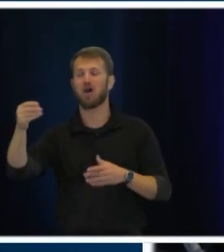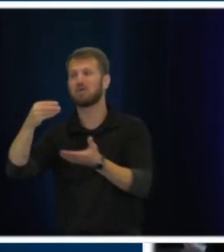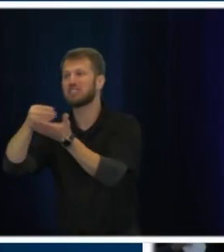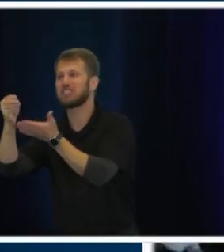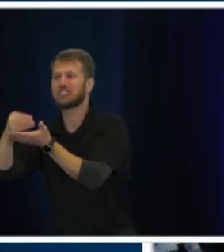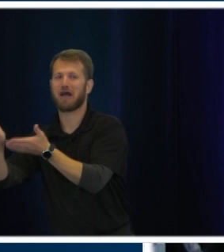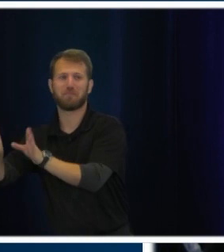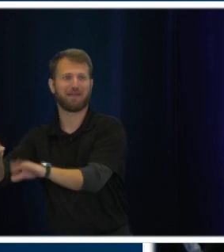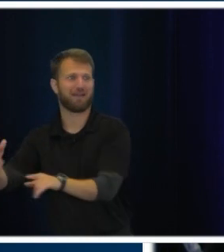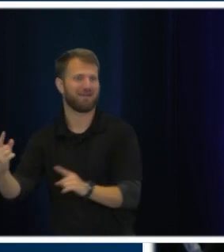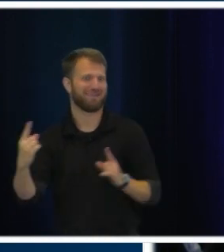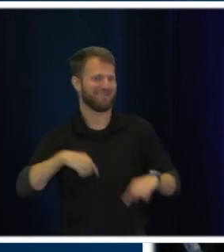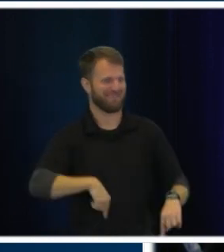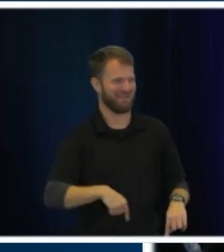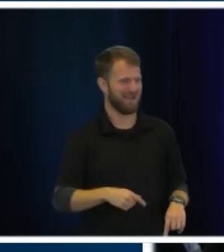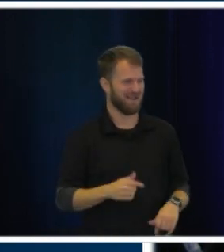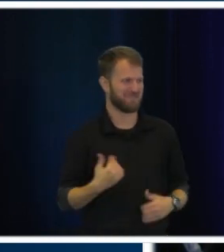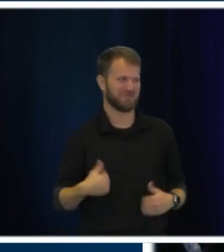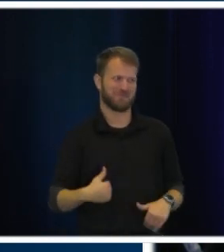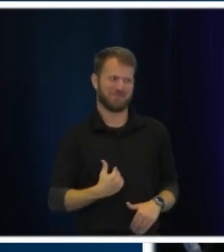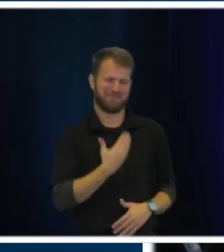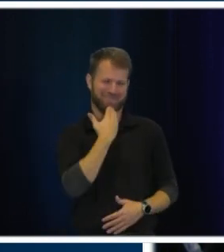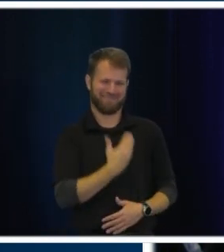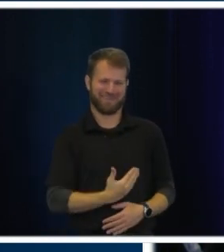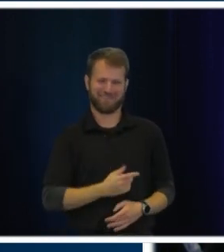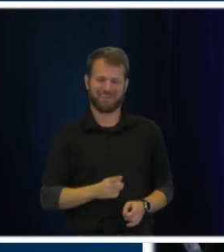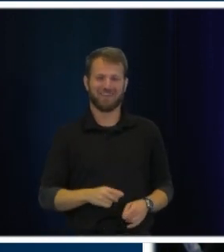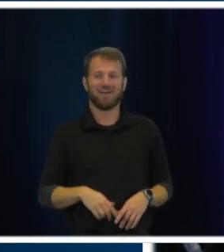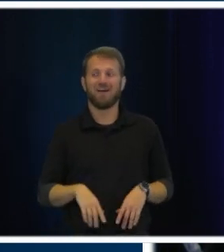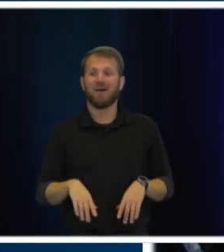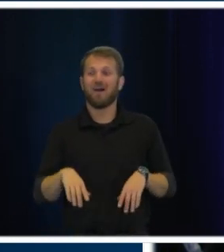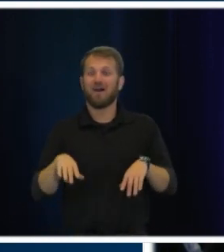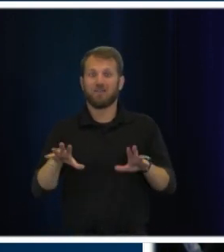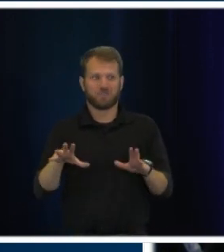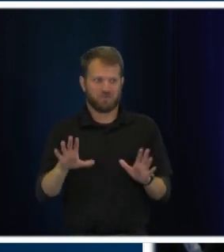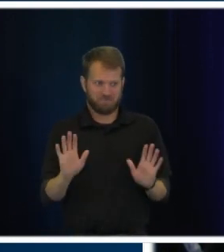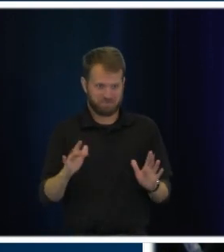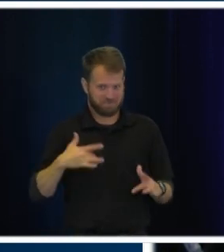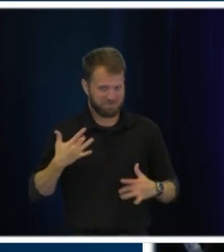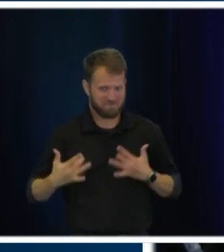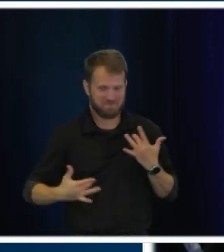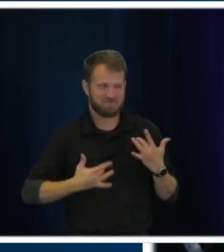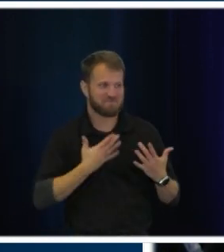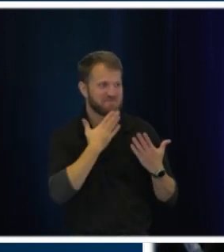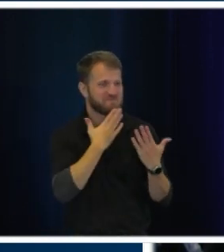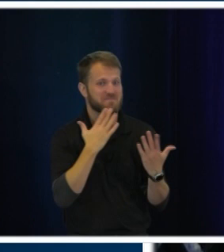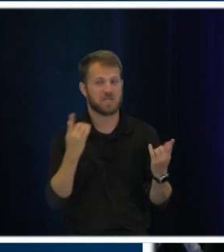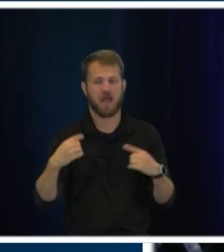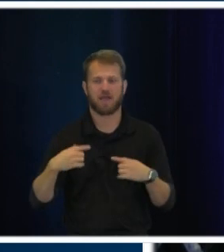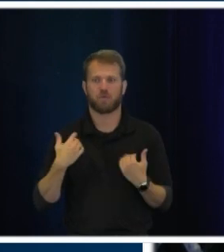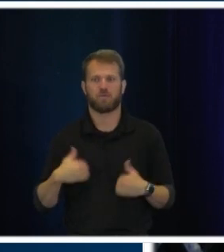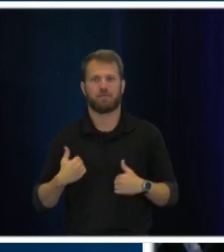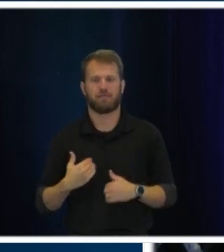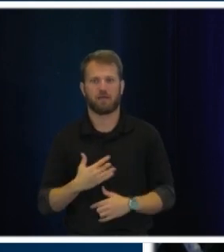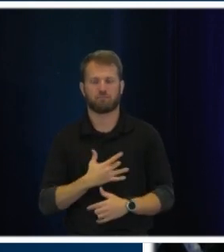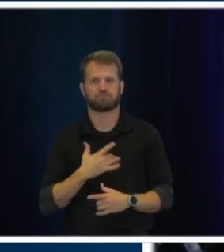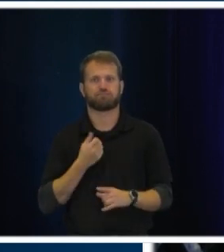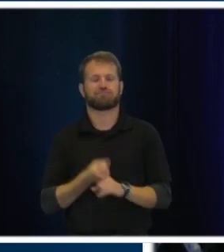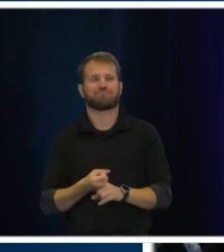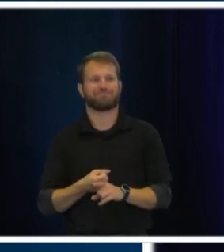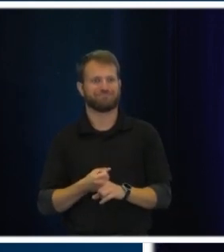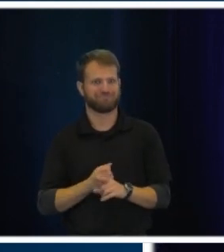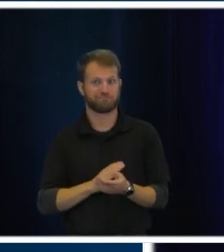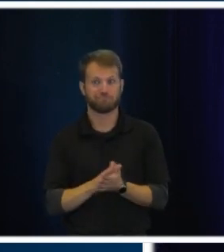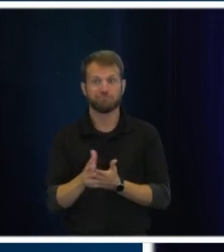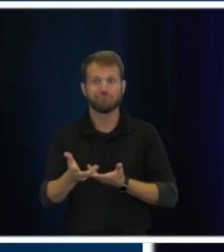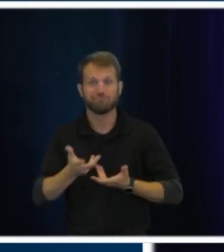for being here. That being said, we are so excited to have you here. We have an impactful and engaging program designed